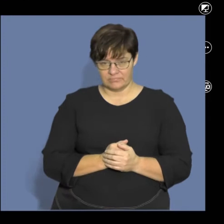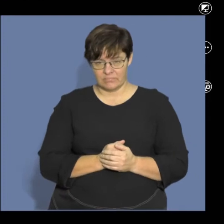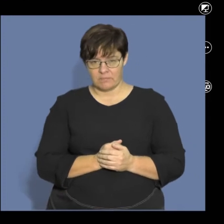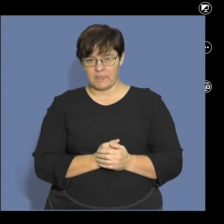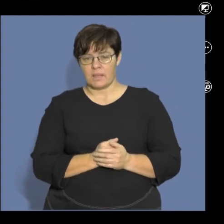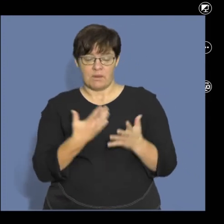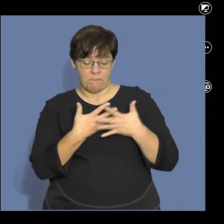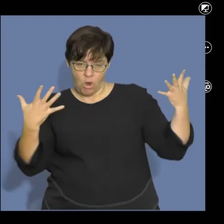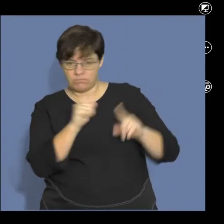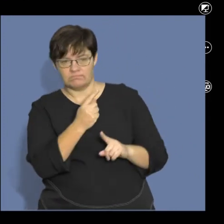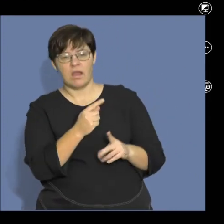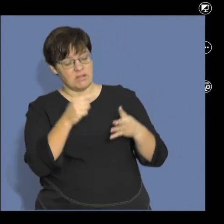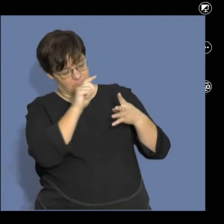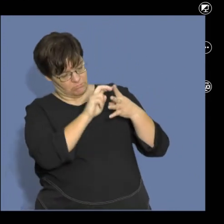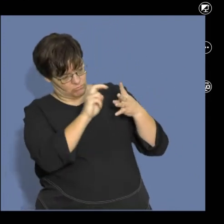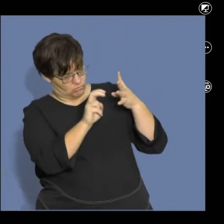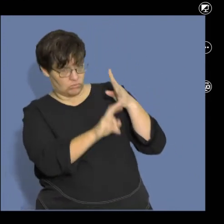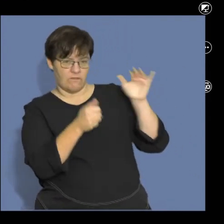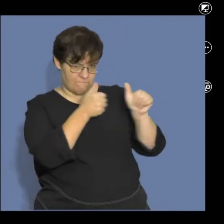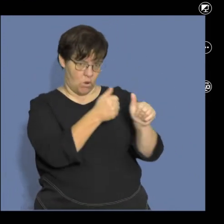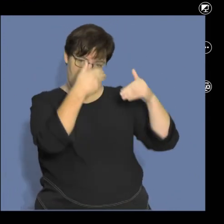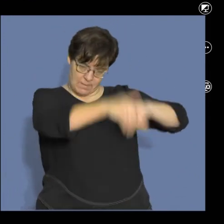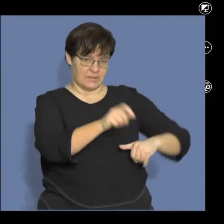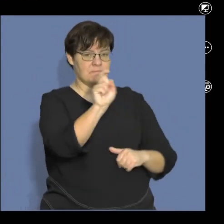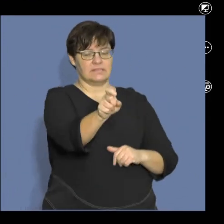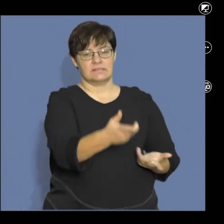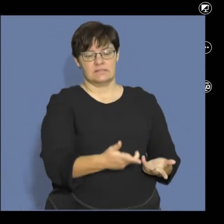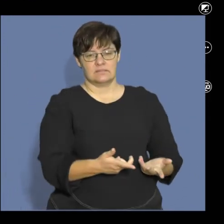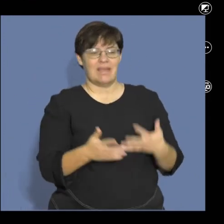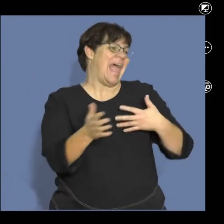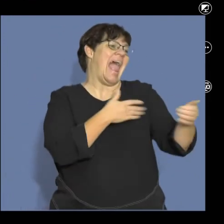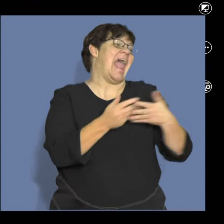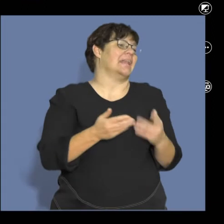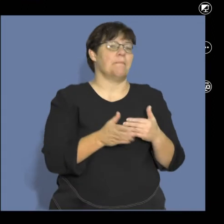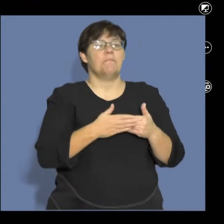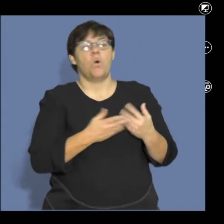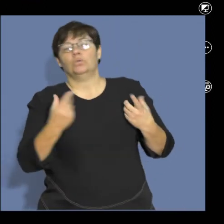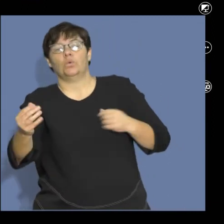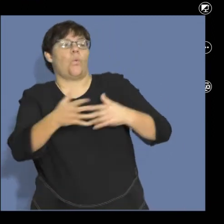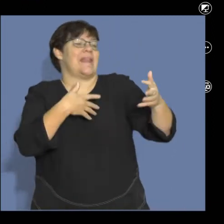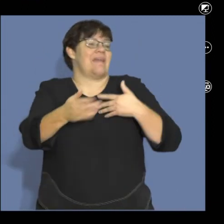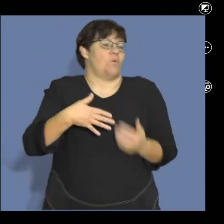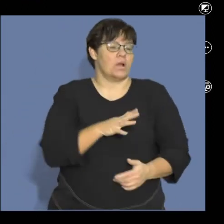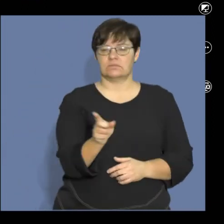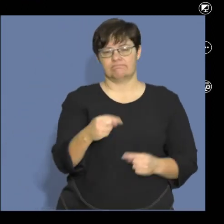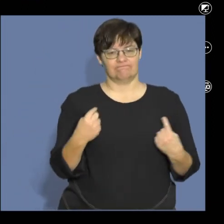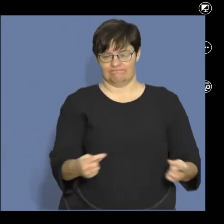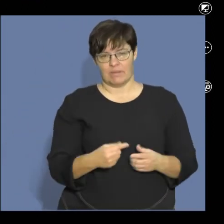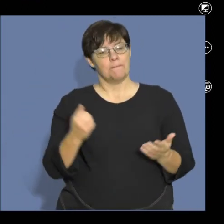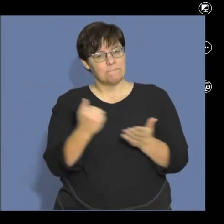place conditions on it so it can't go further than